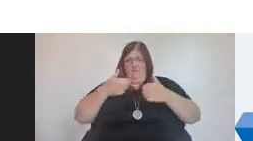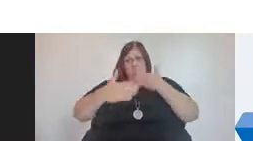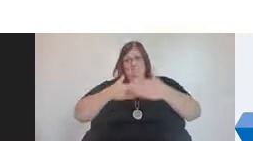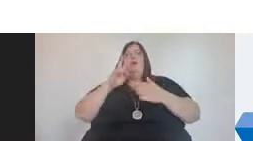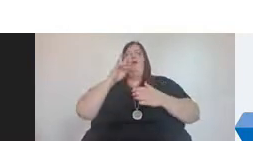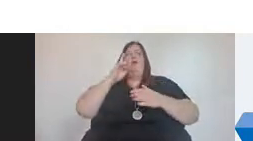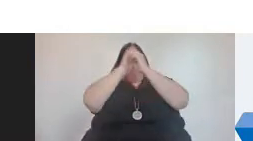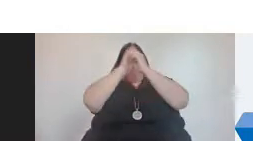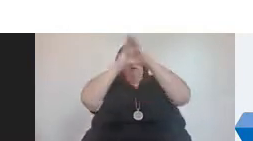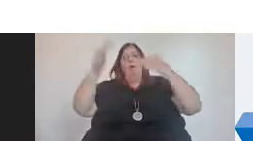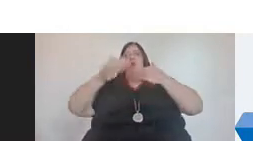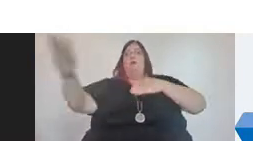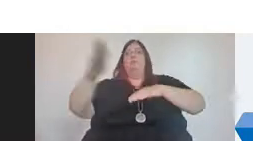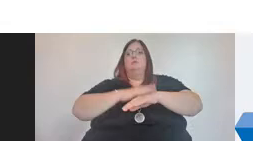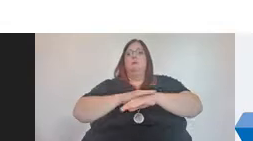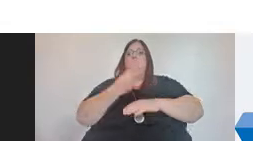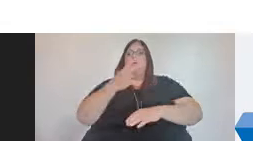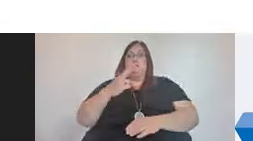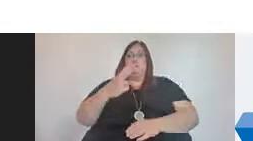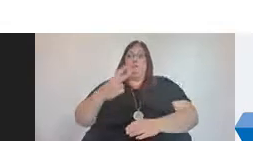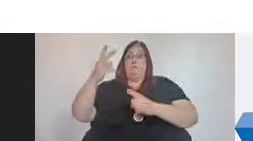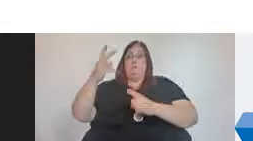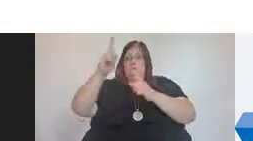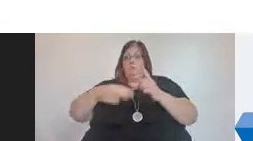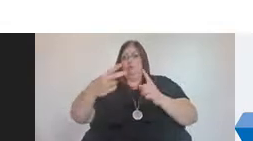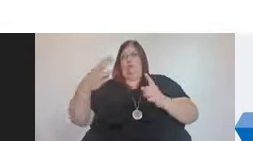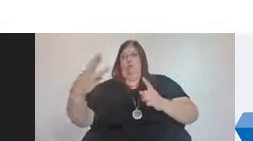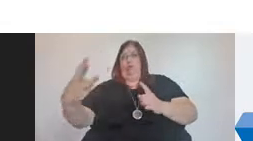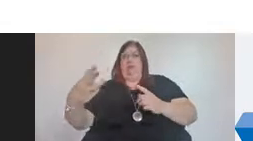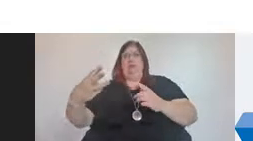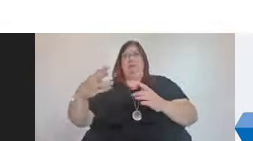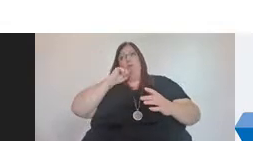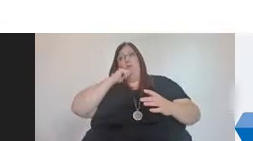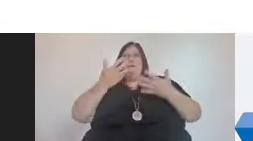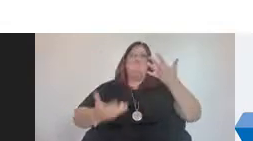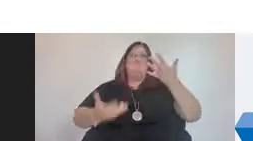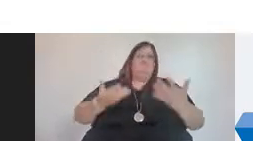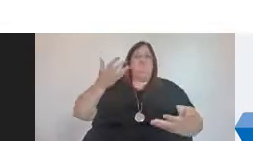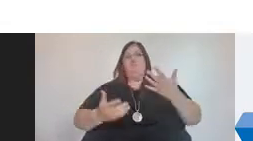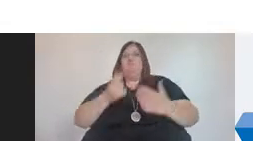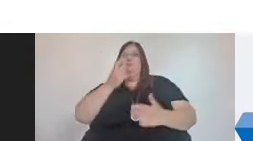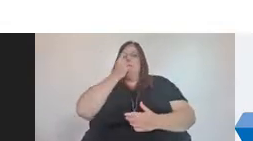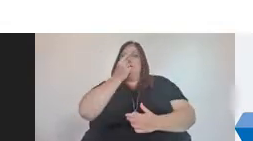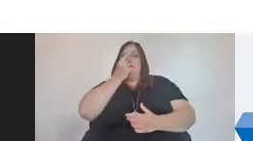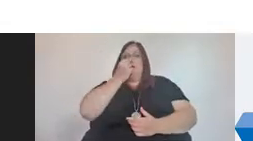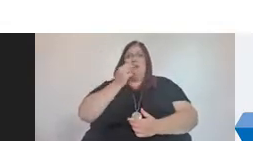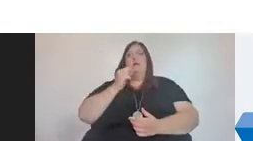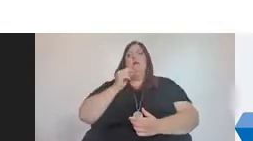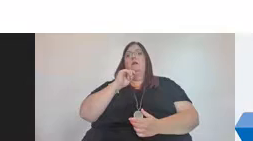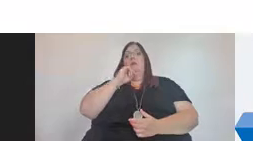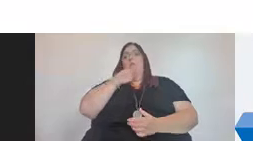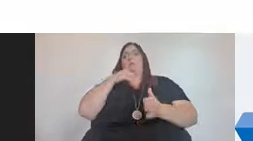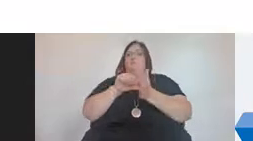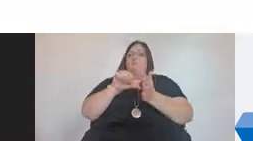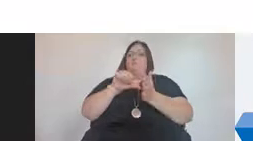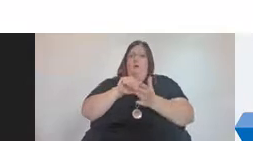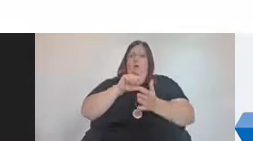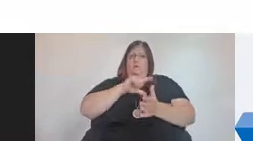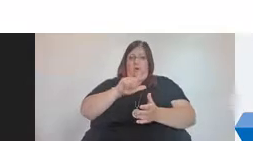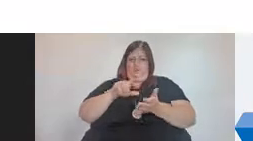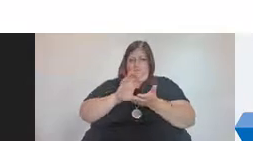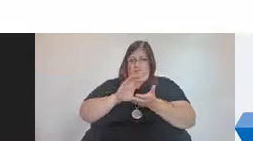term, we expect there to be some financial challenges ahead, and we've quantified that at about 200 million, which sounds like a huge amount of money. It's